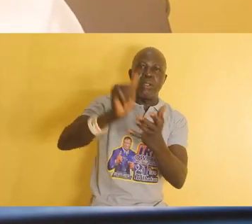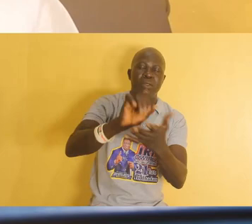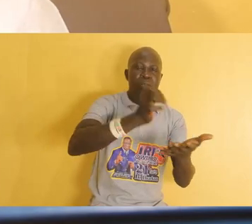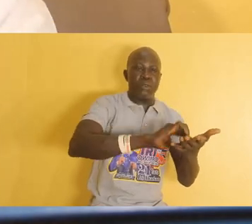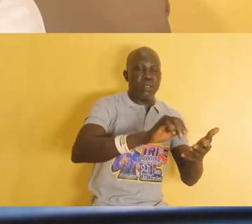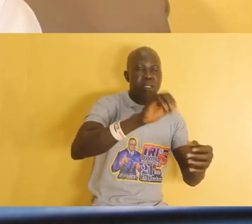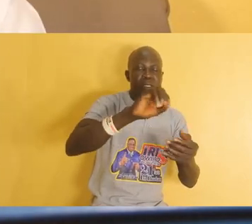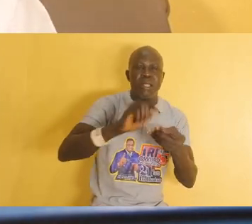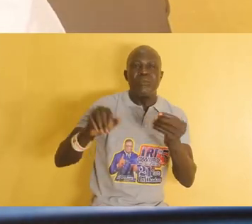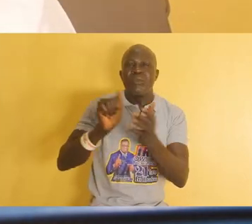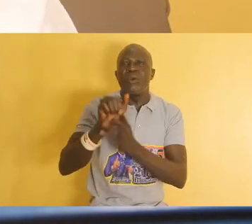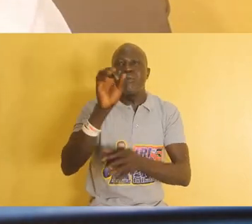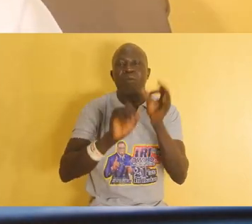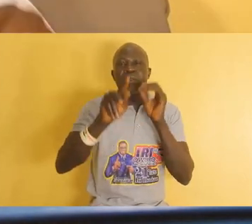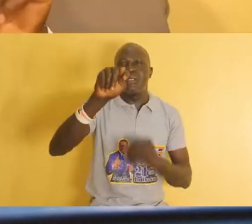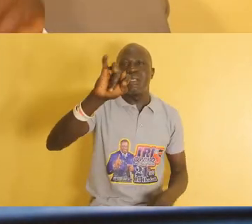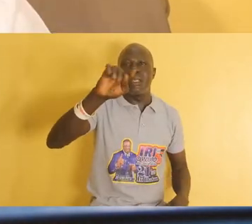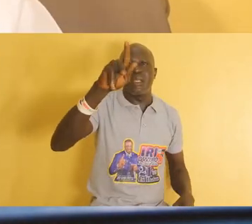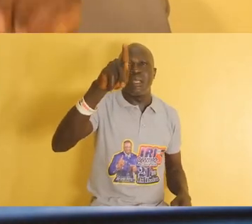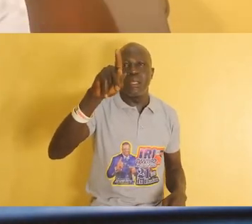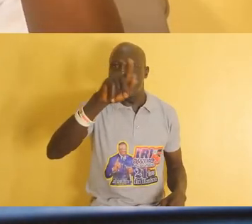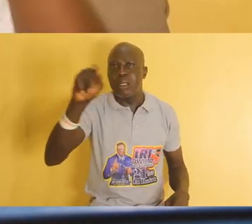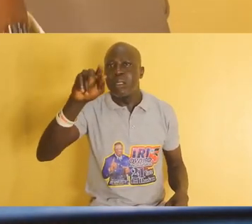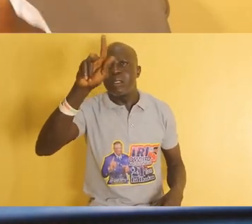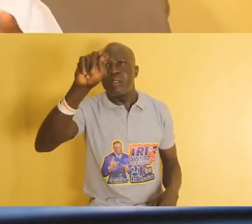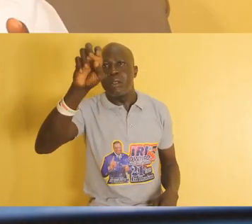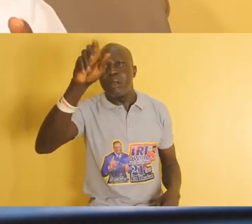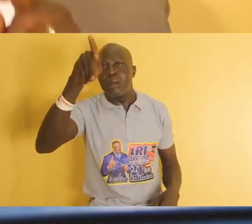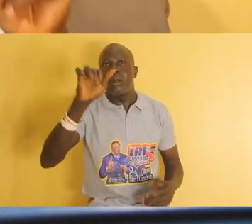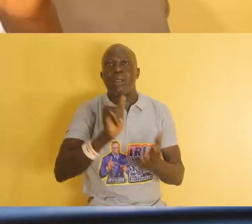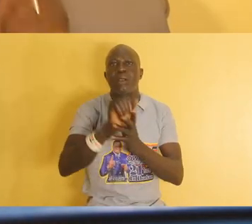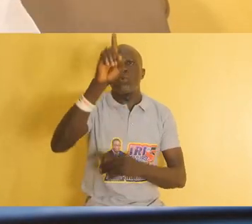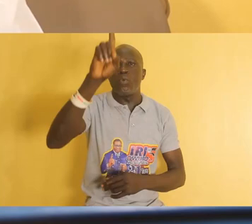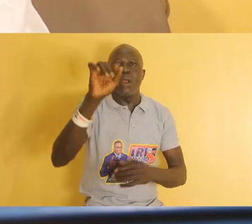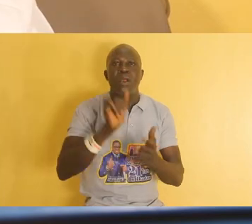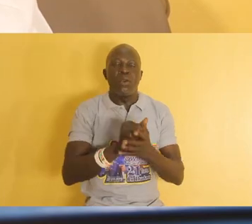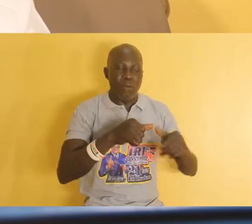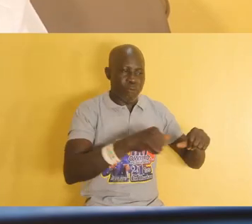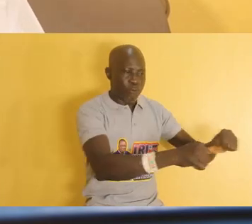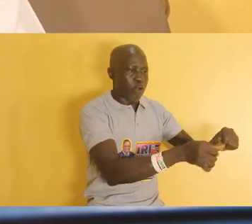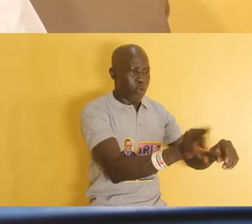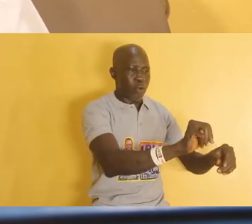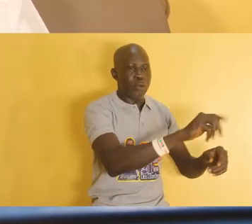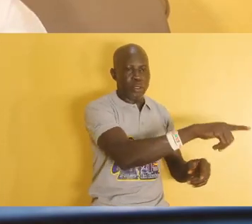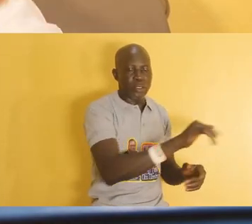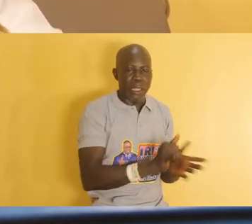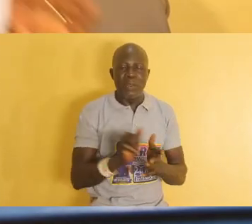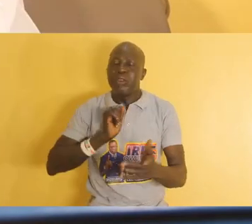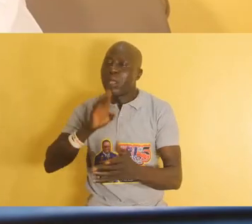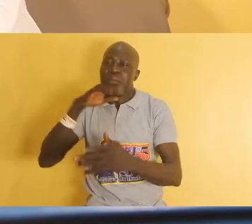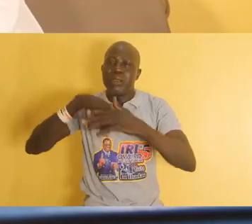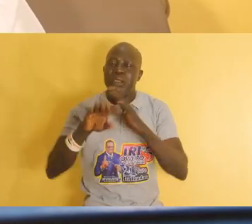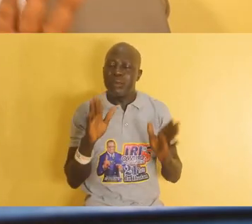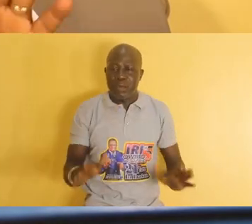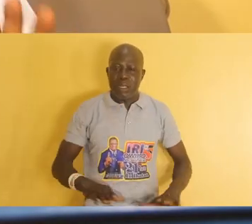kosile. What about the TikTok? You are on TikTok. Babasebioba one. Babasebioba one. And follow me. Follow me there. Then I will